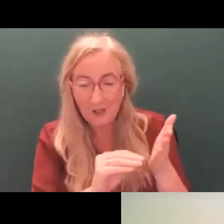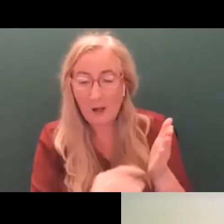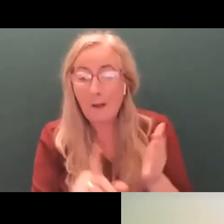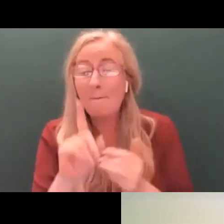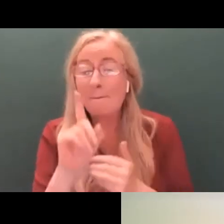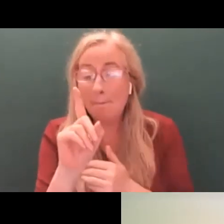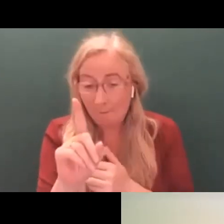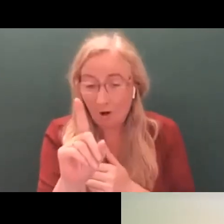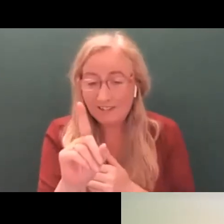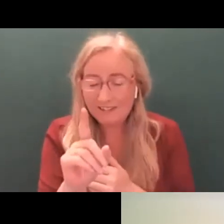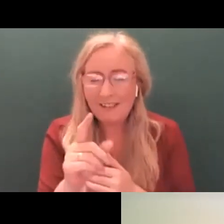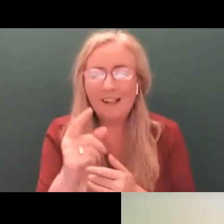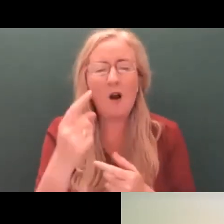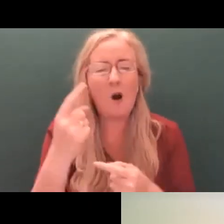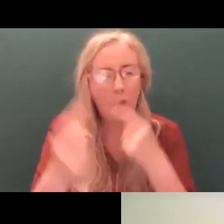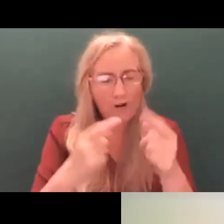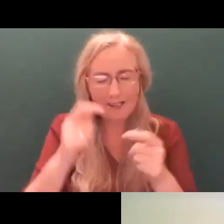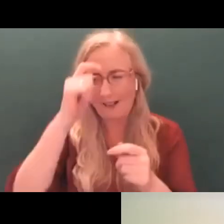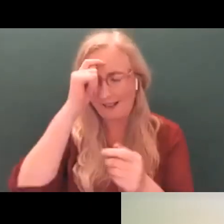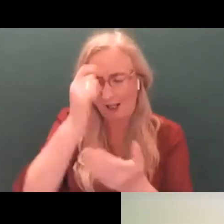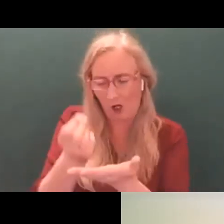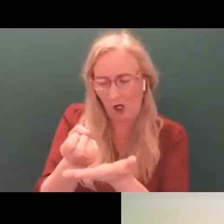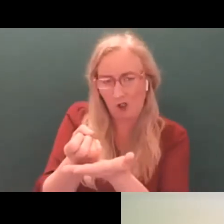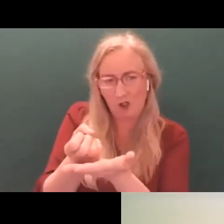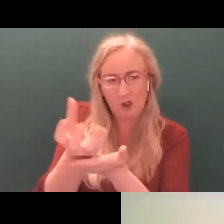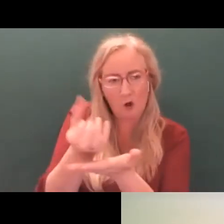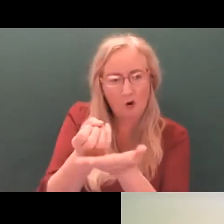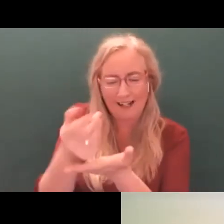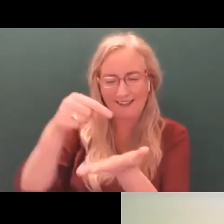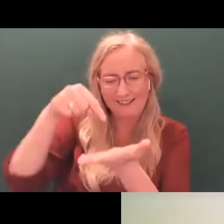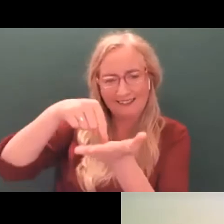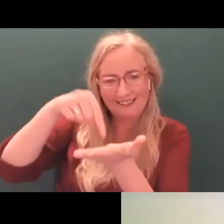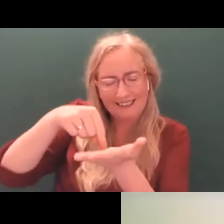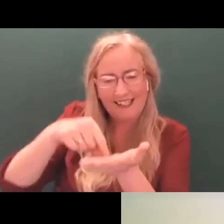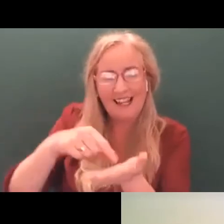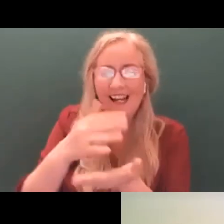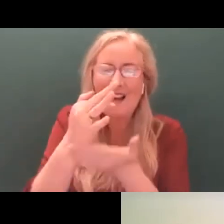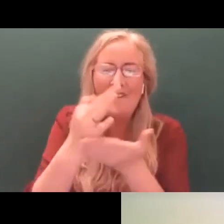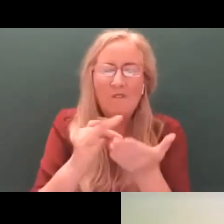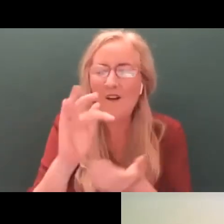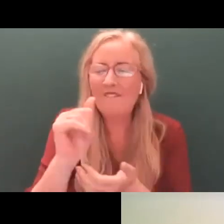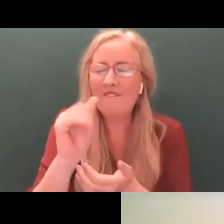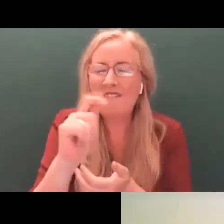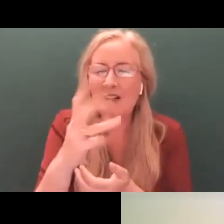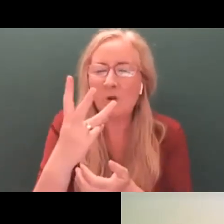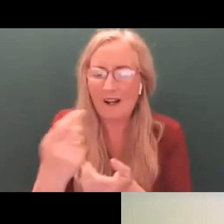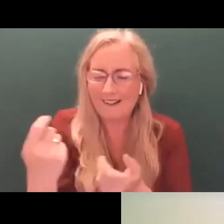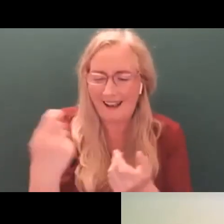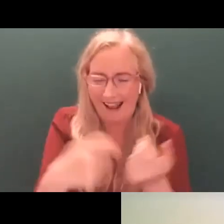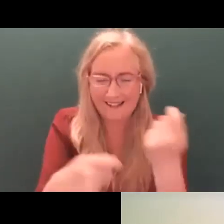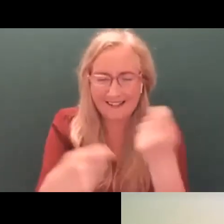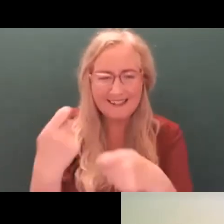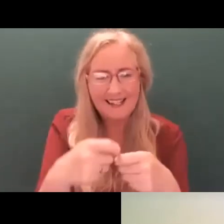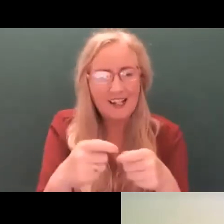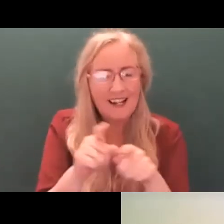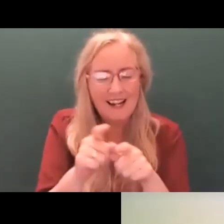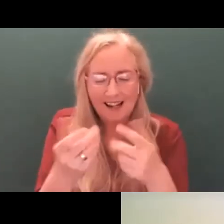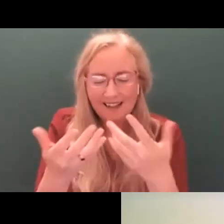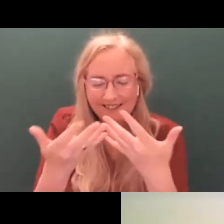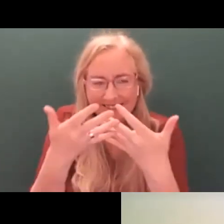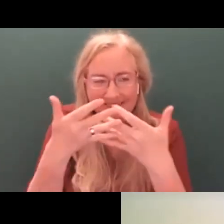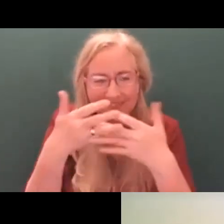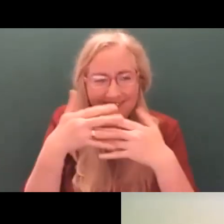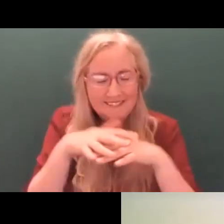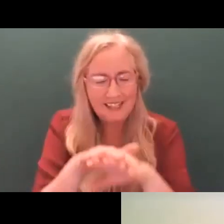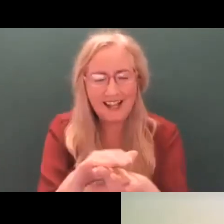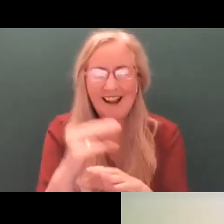text. But I would say be story-based. Try to get a story into it. Even if you have a few facts that you want to get over, try and weave it into some sort of a